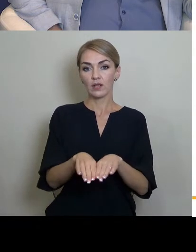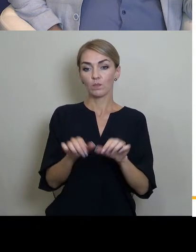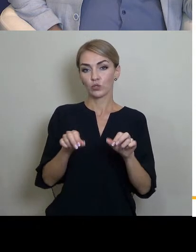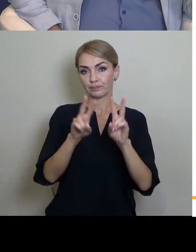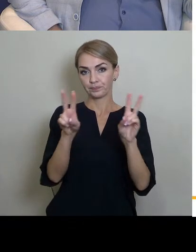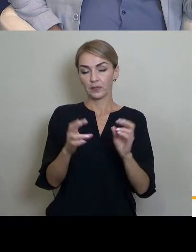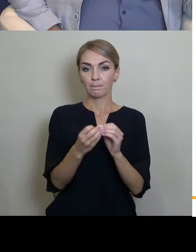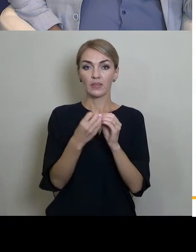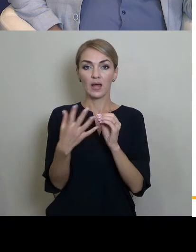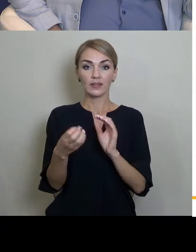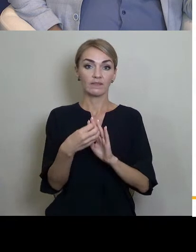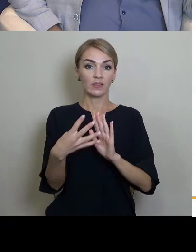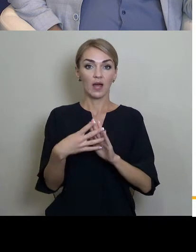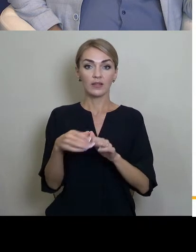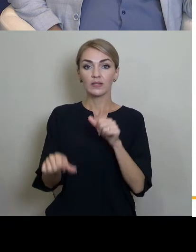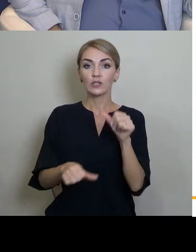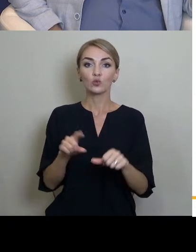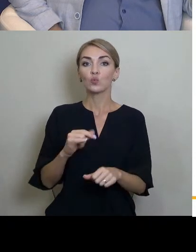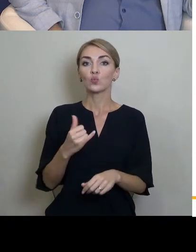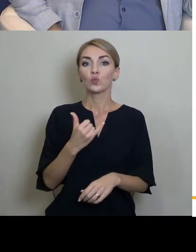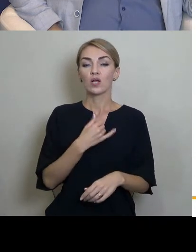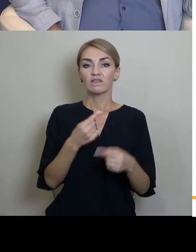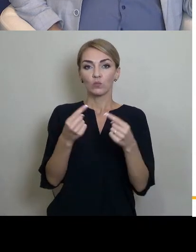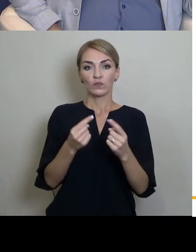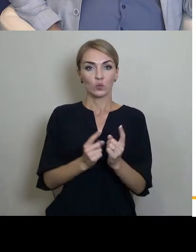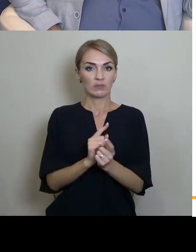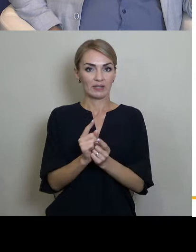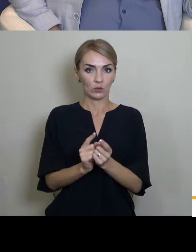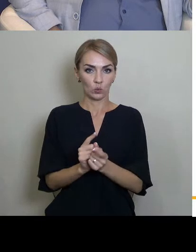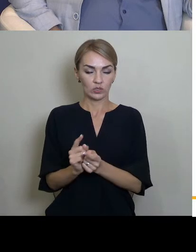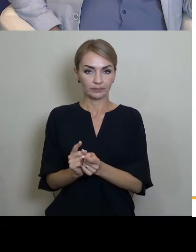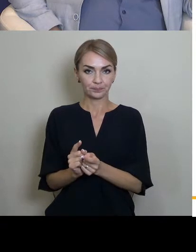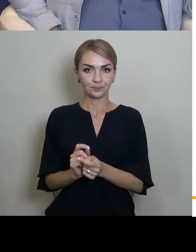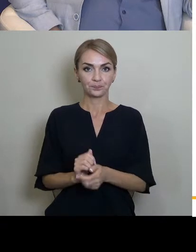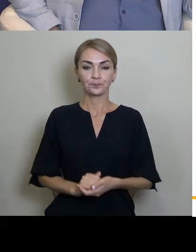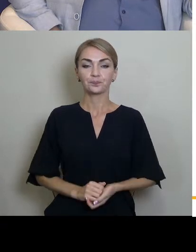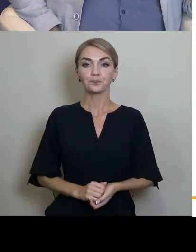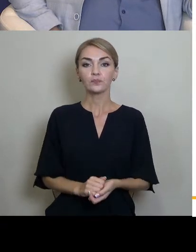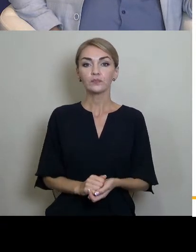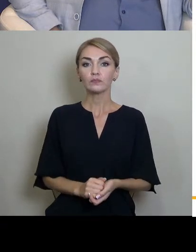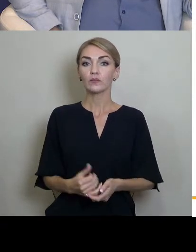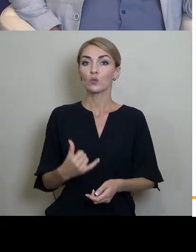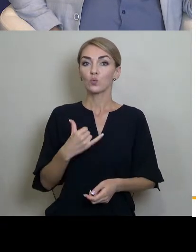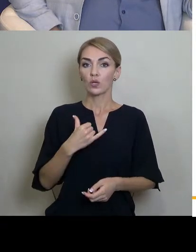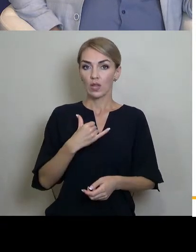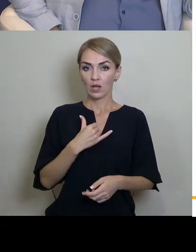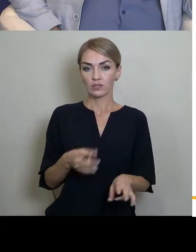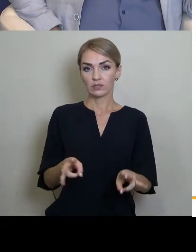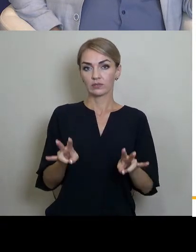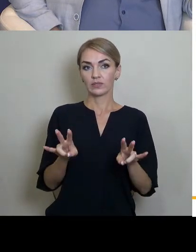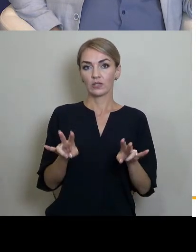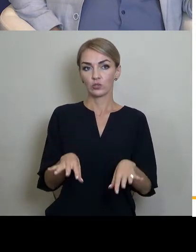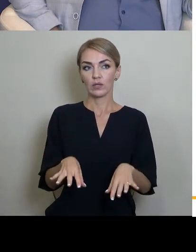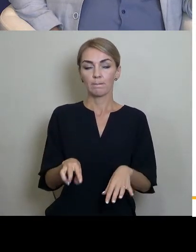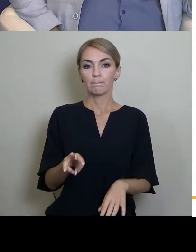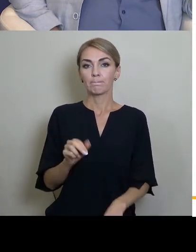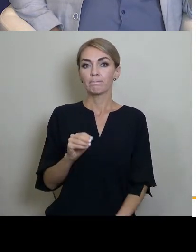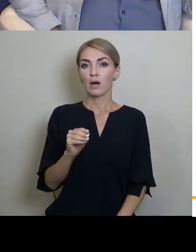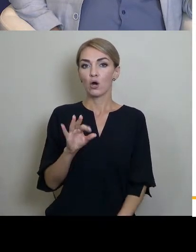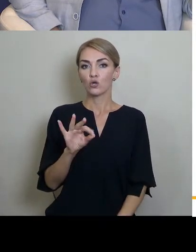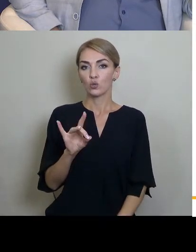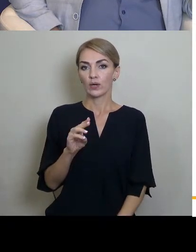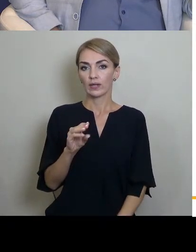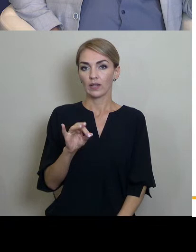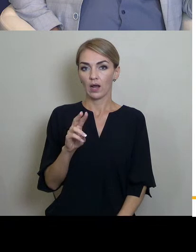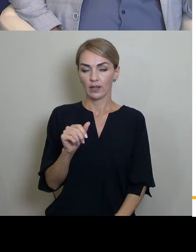for the comparison, you can compare 2015 and 2019 and the changes there. We have a